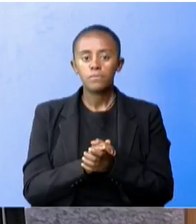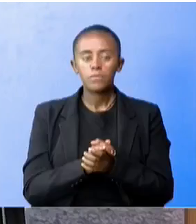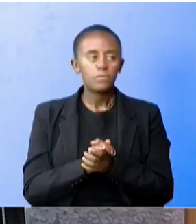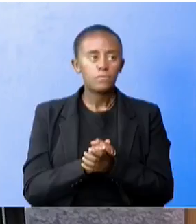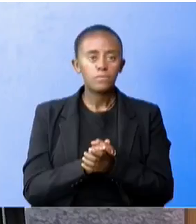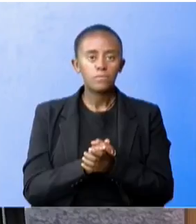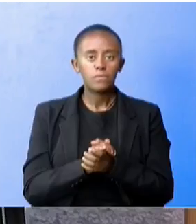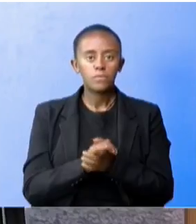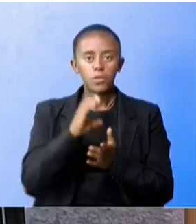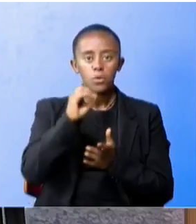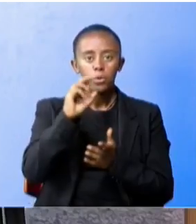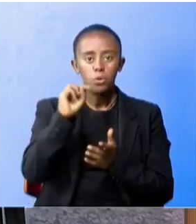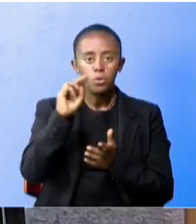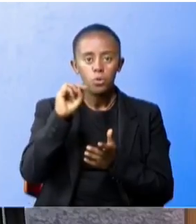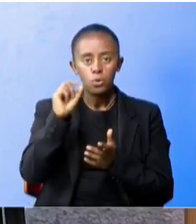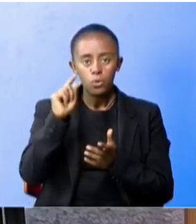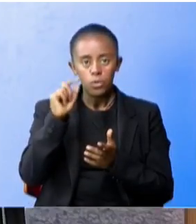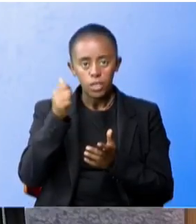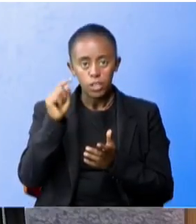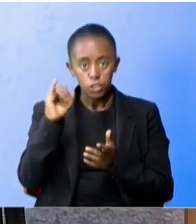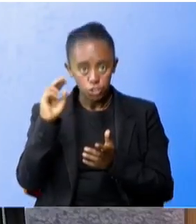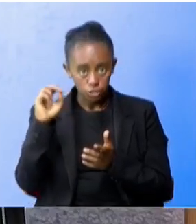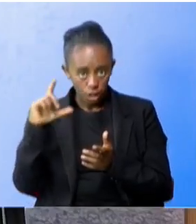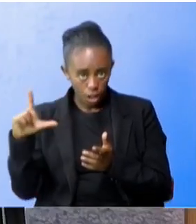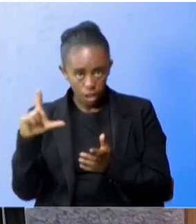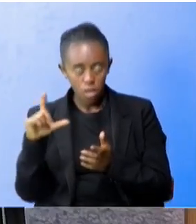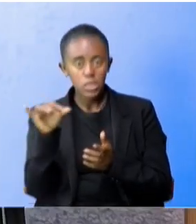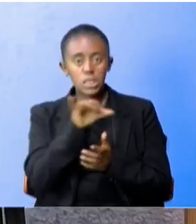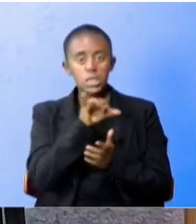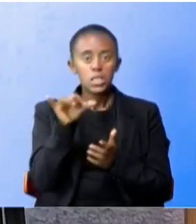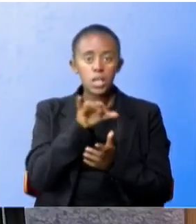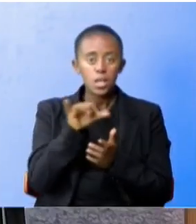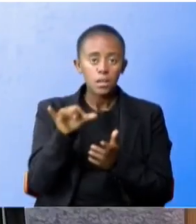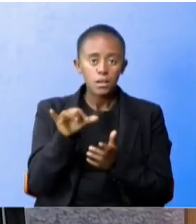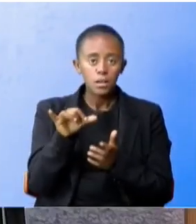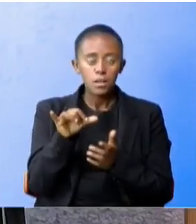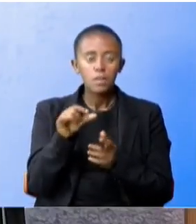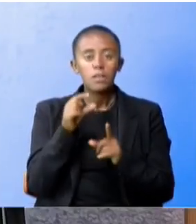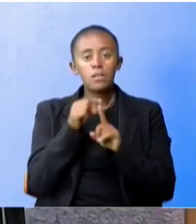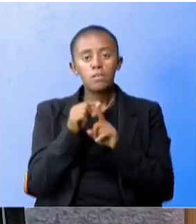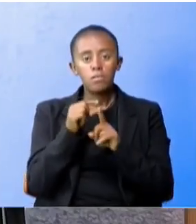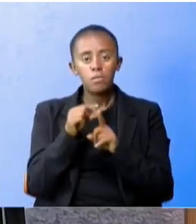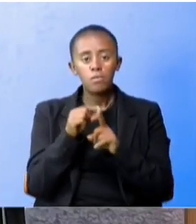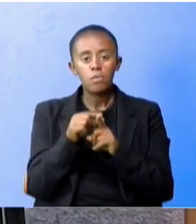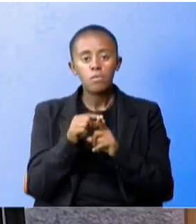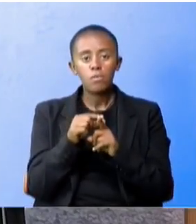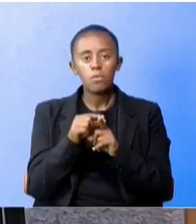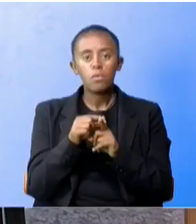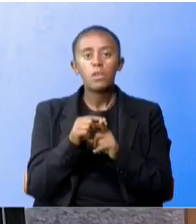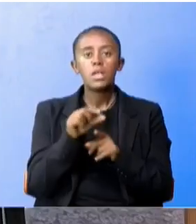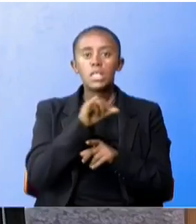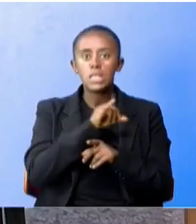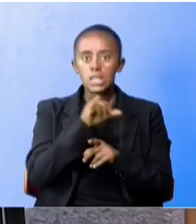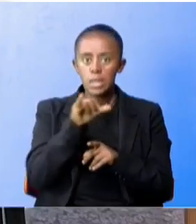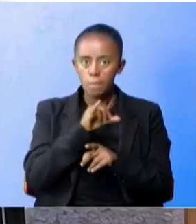Connotational synonym. So, when we say connotational synonym, the words are similar.